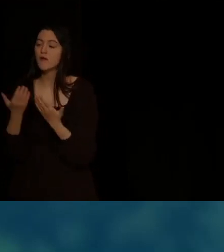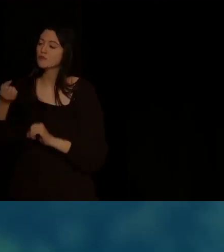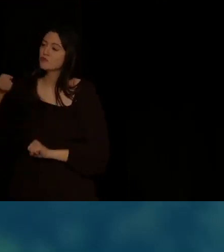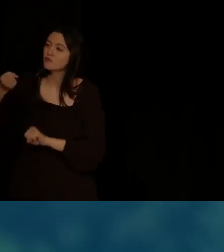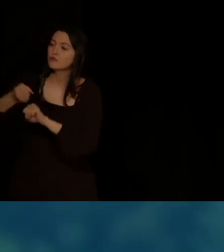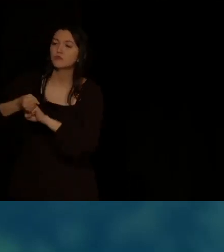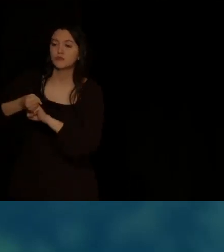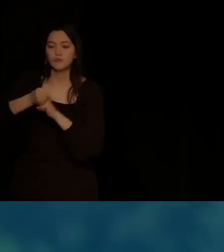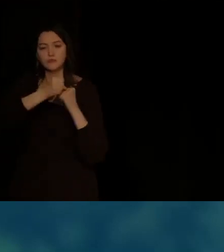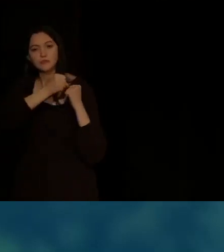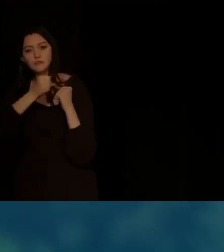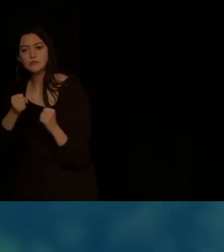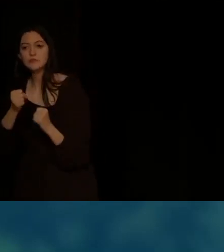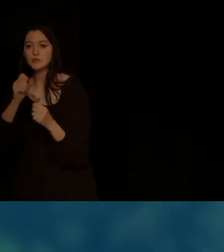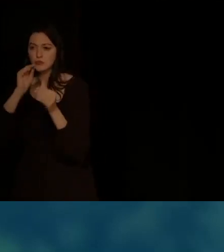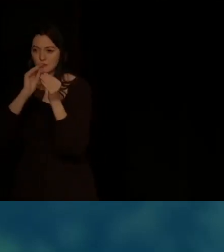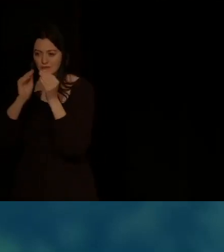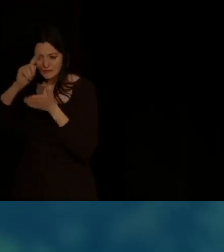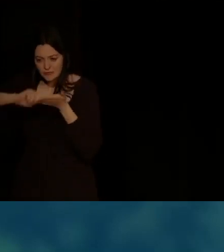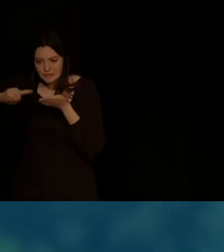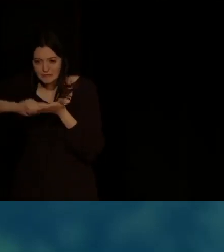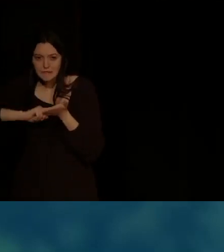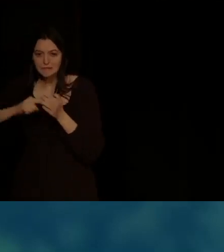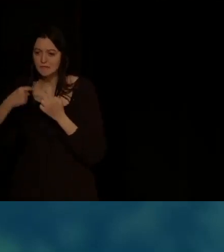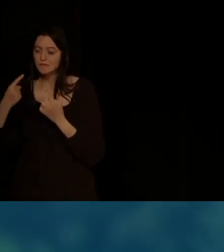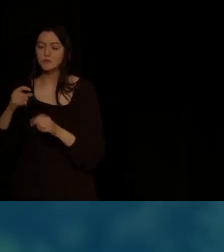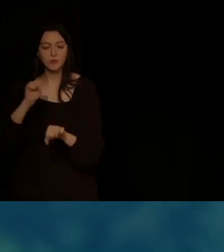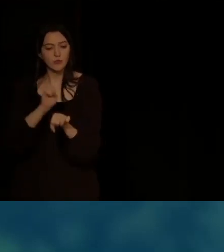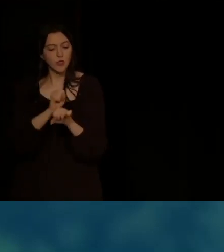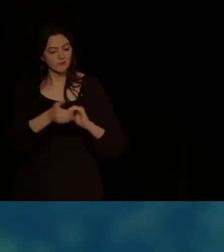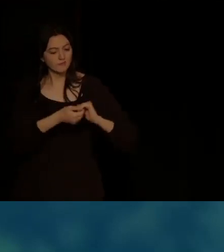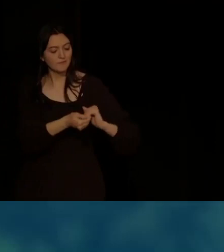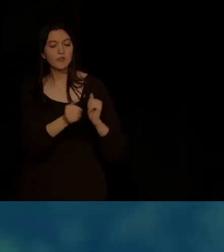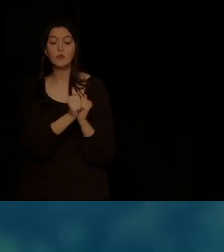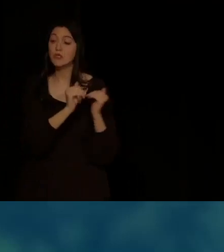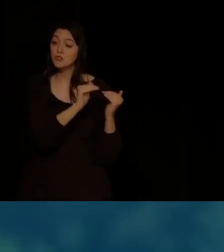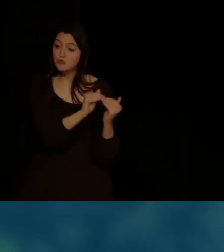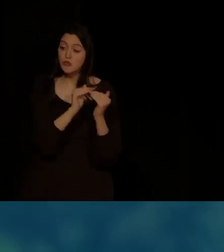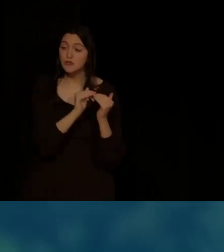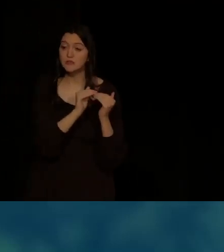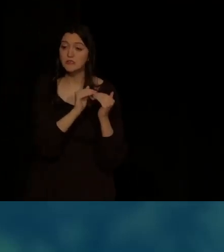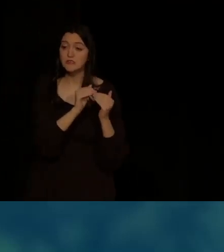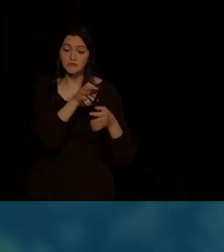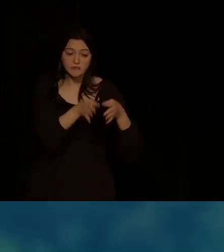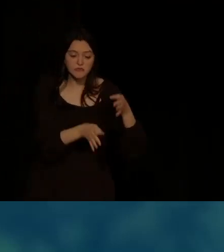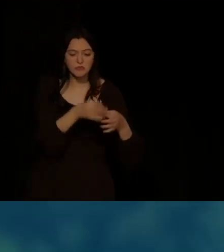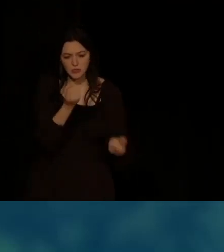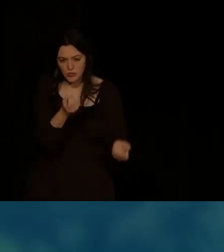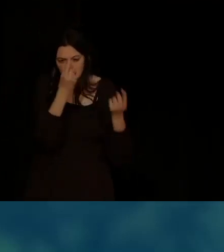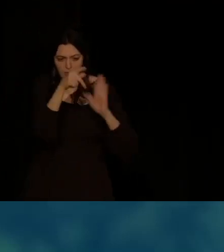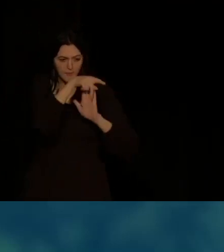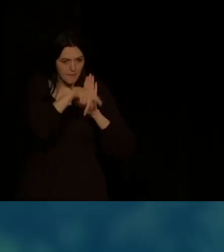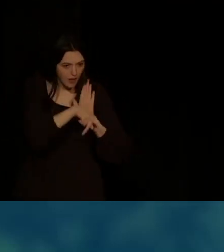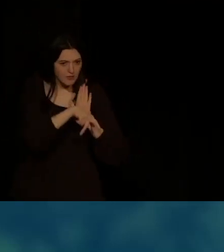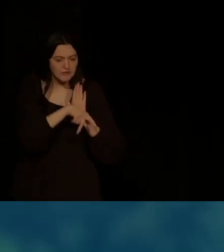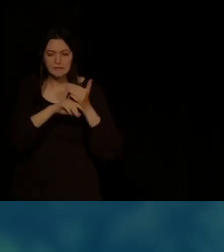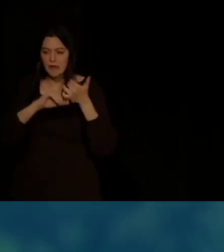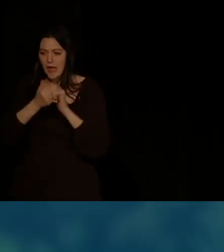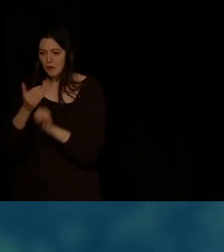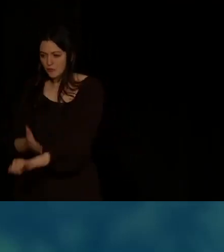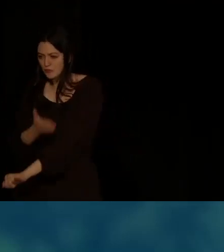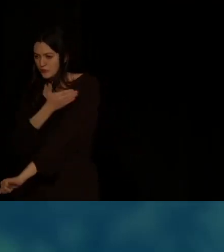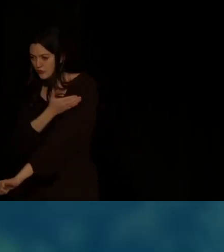critiques along the way. And we've worked closely with the Justice Center leadership to understand policies and how to improve